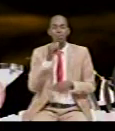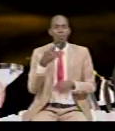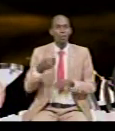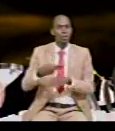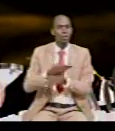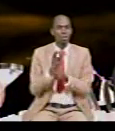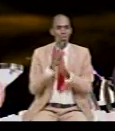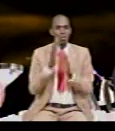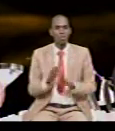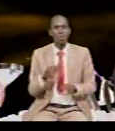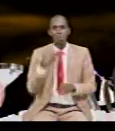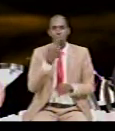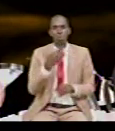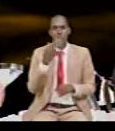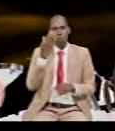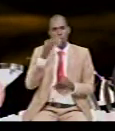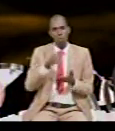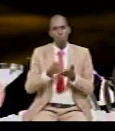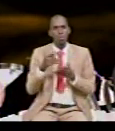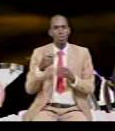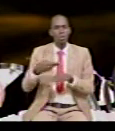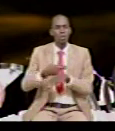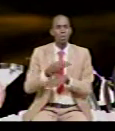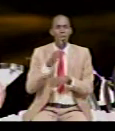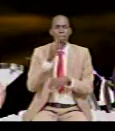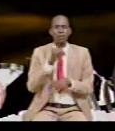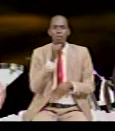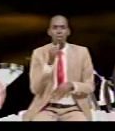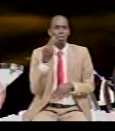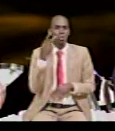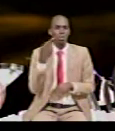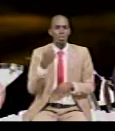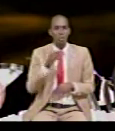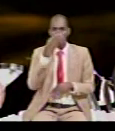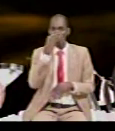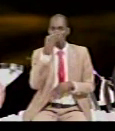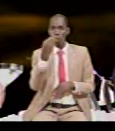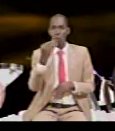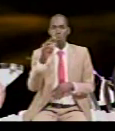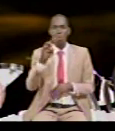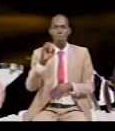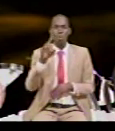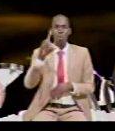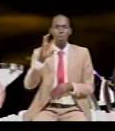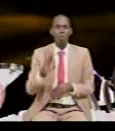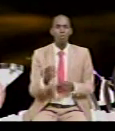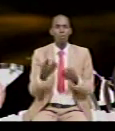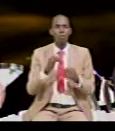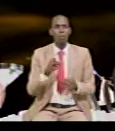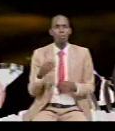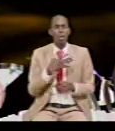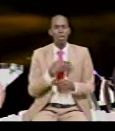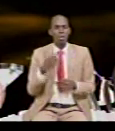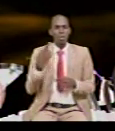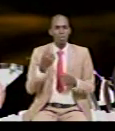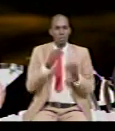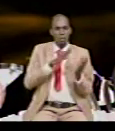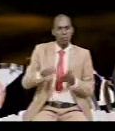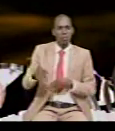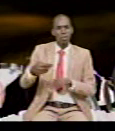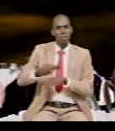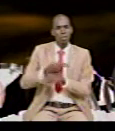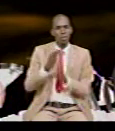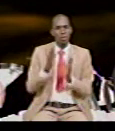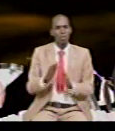the wolf coming, leaveth the sheep, and fleeth. And the wolf cometh, catcheth them,